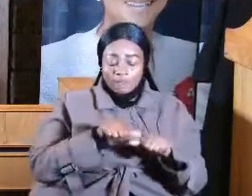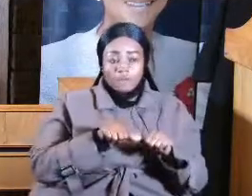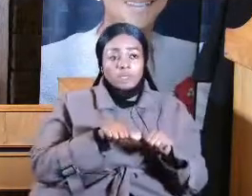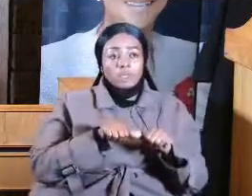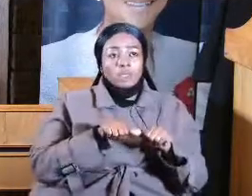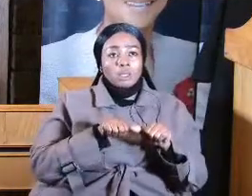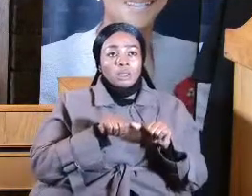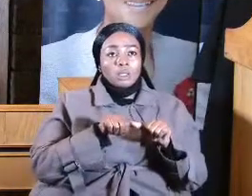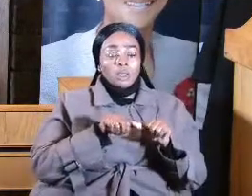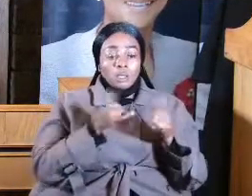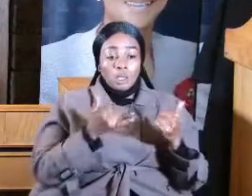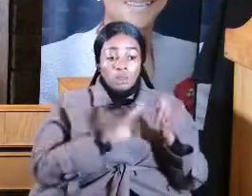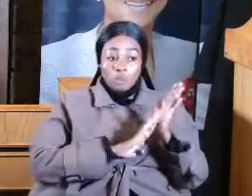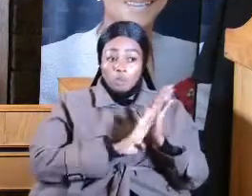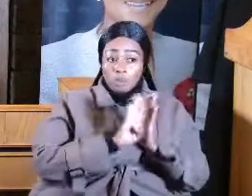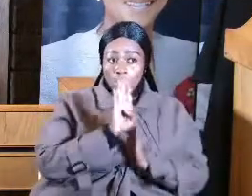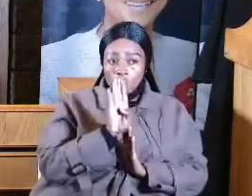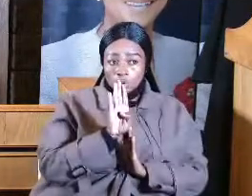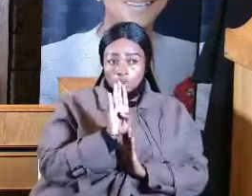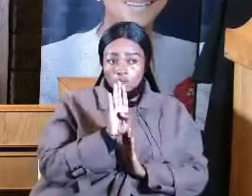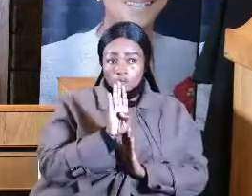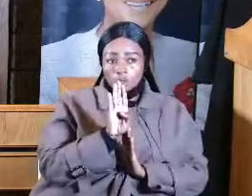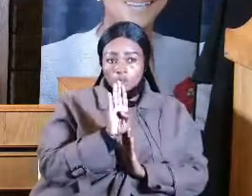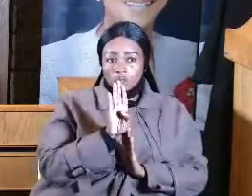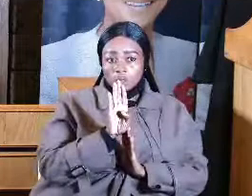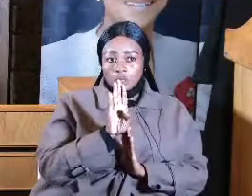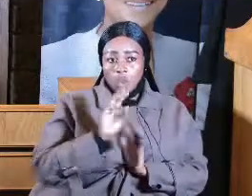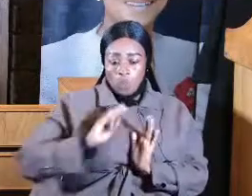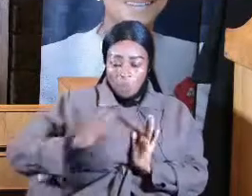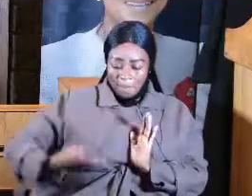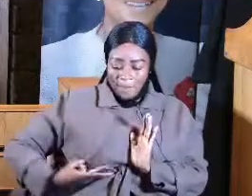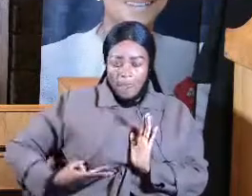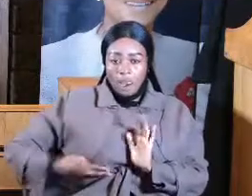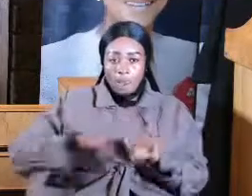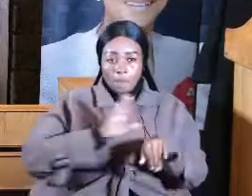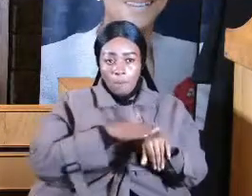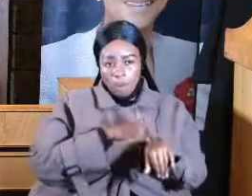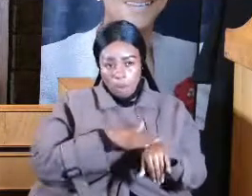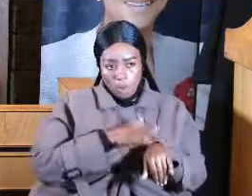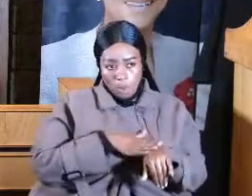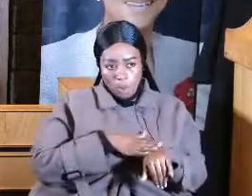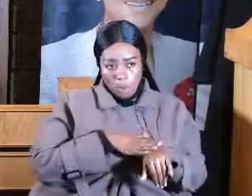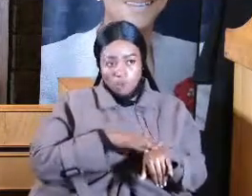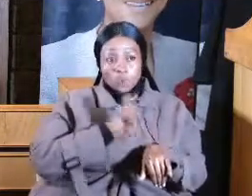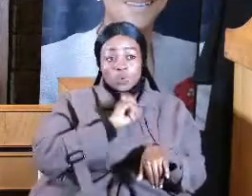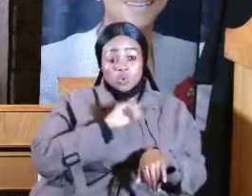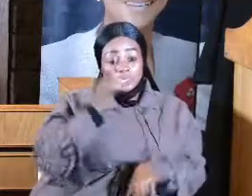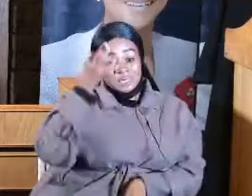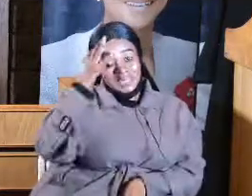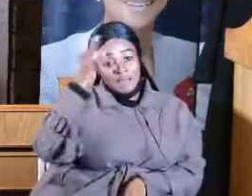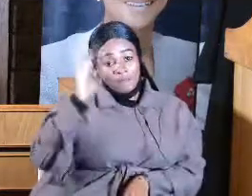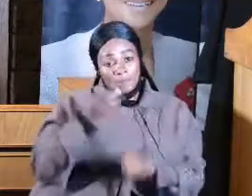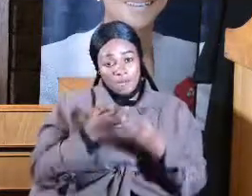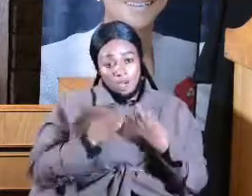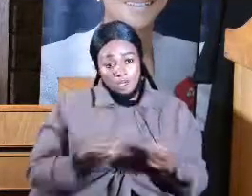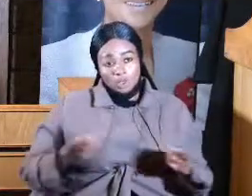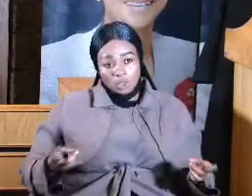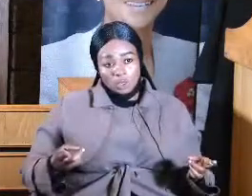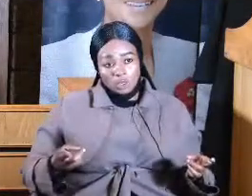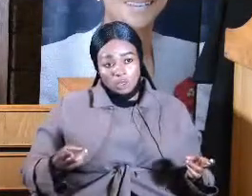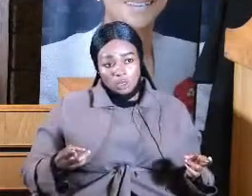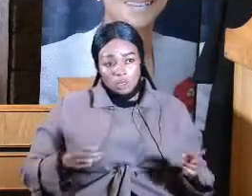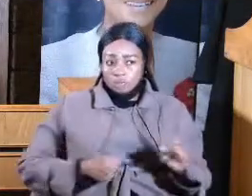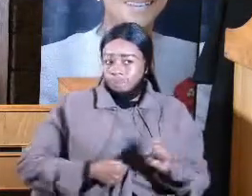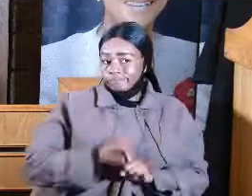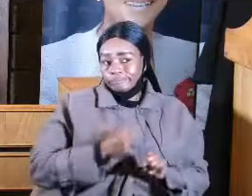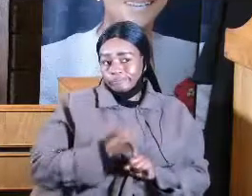mechanisms for promoting the status of women, fully utilizing government resources and effectively